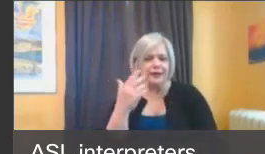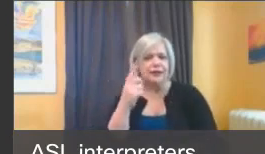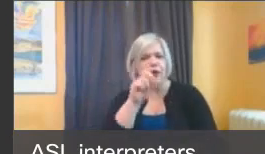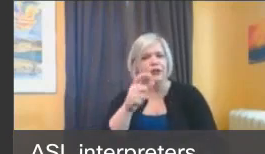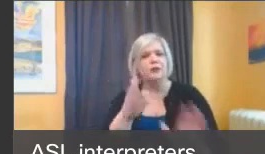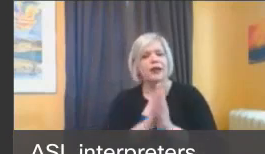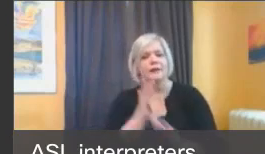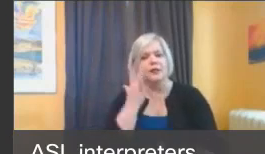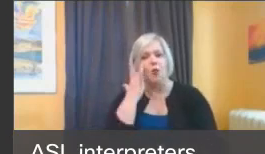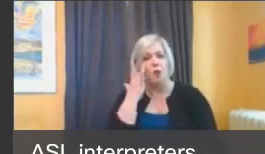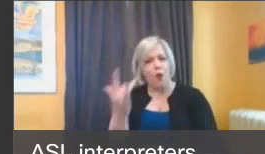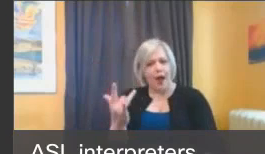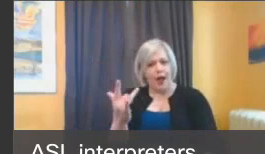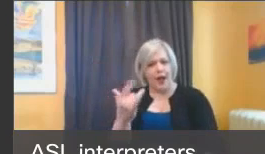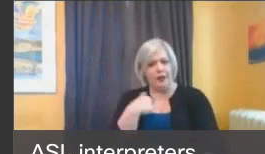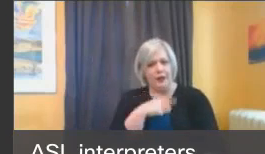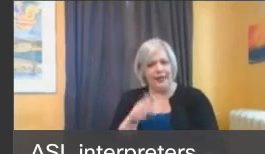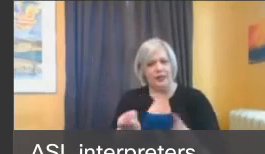before?